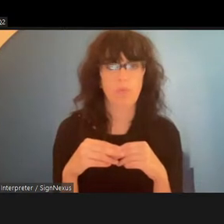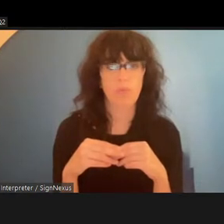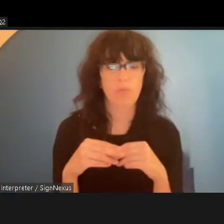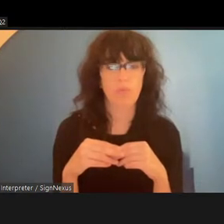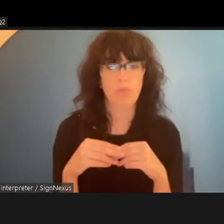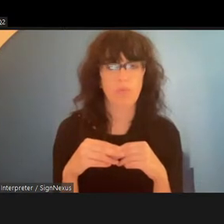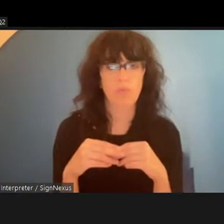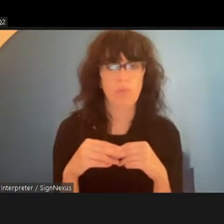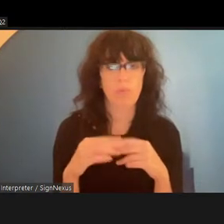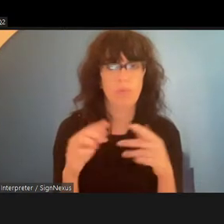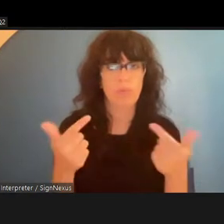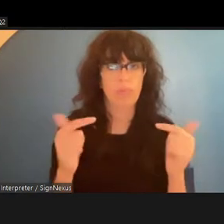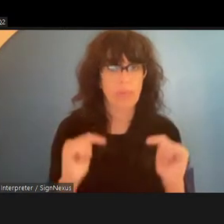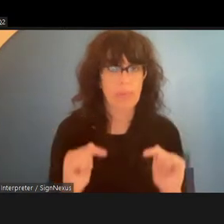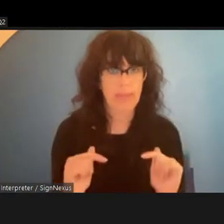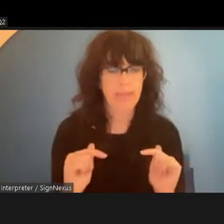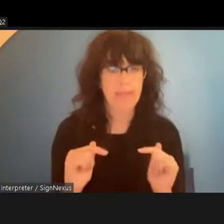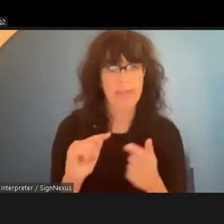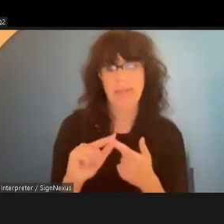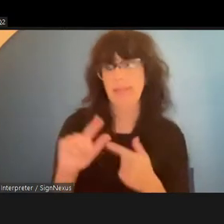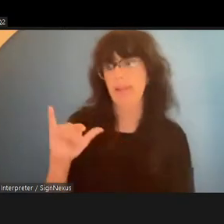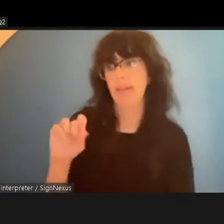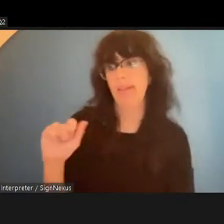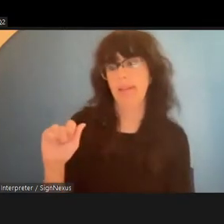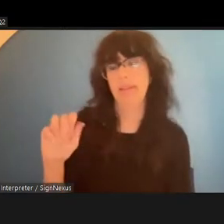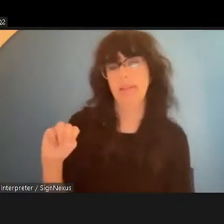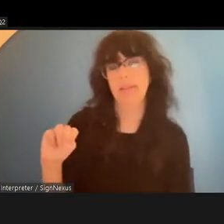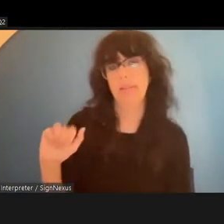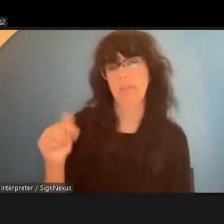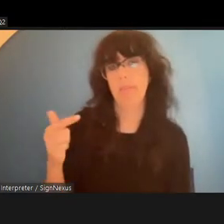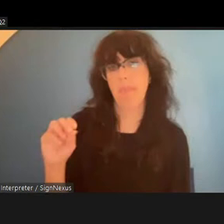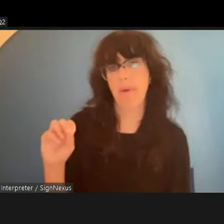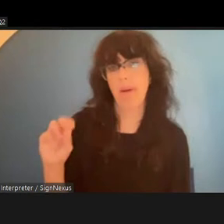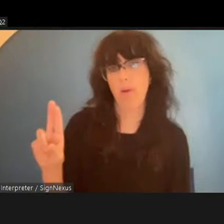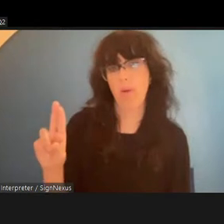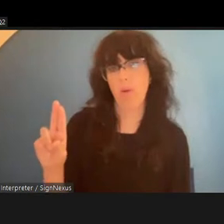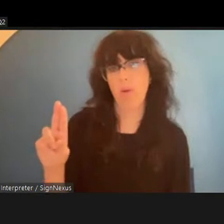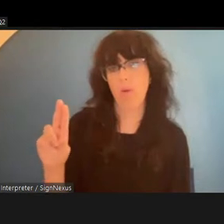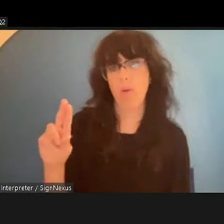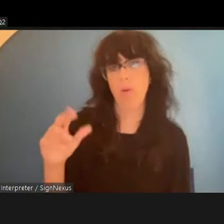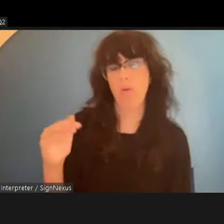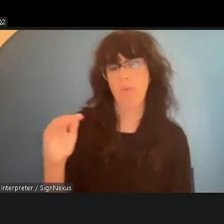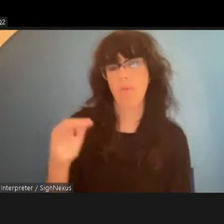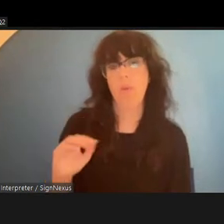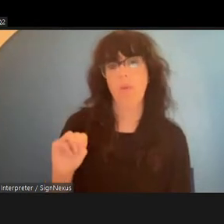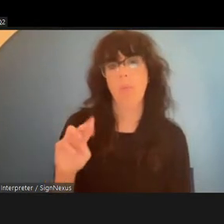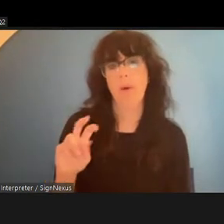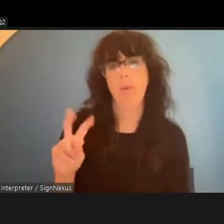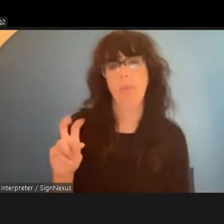our next speaker is lisa mangle followed by marvin lowe